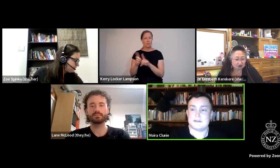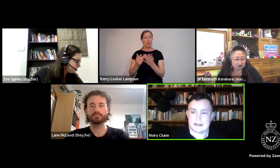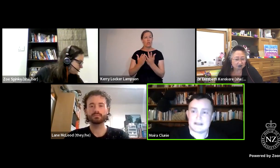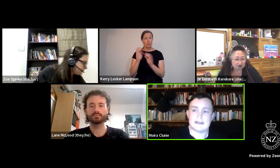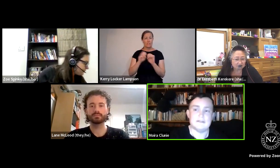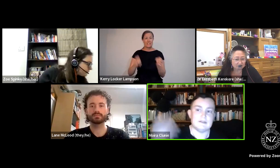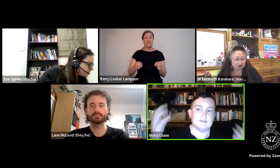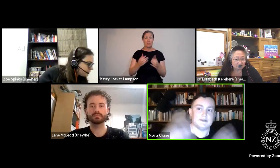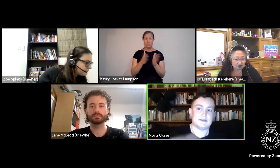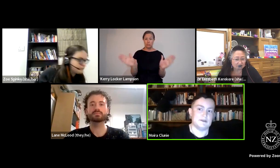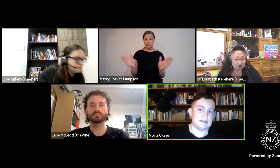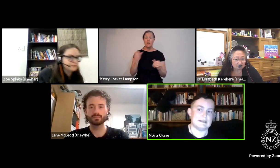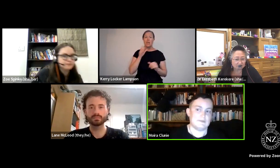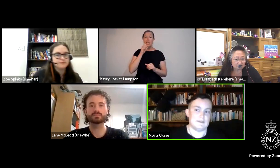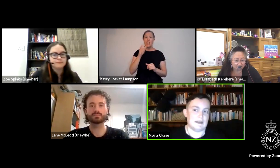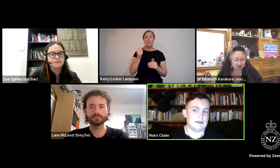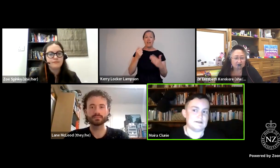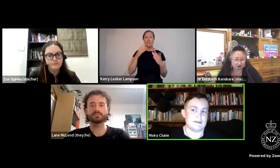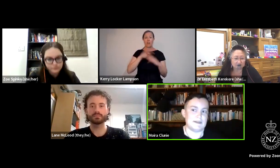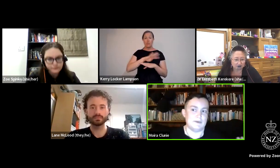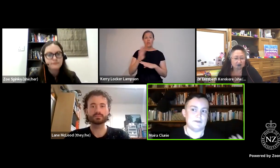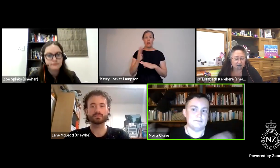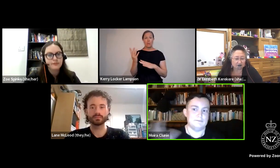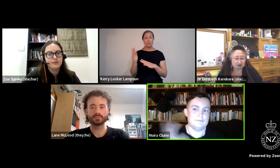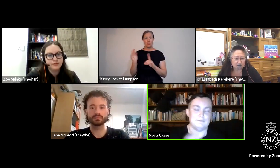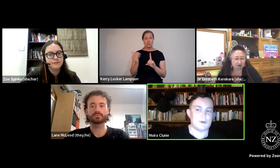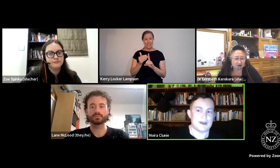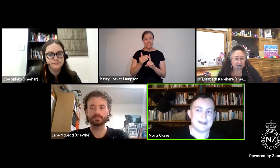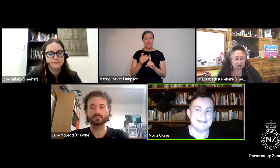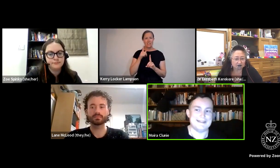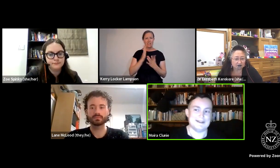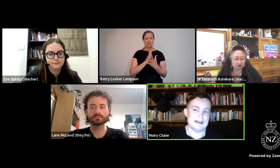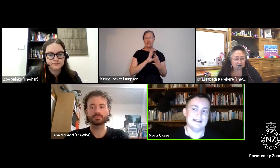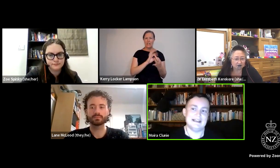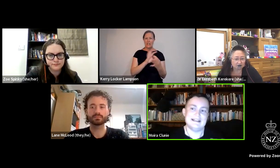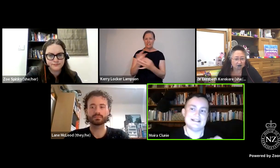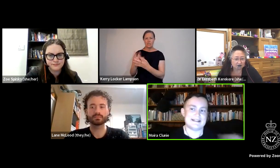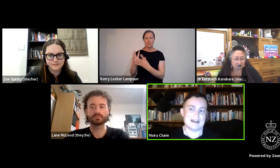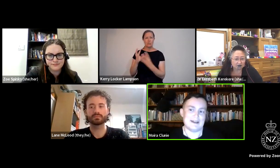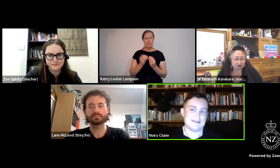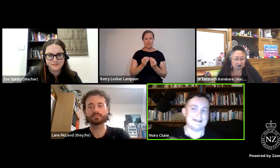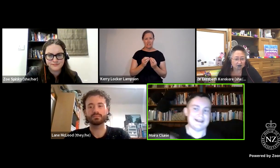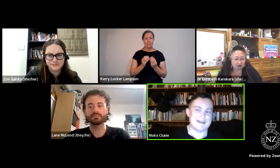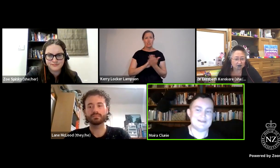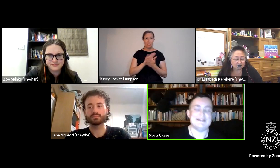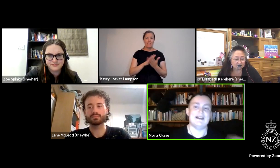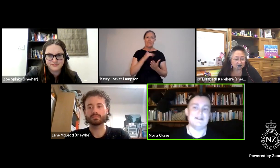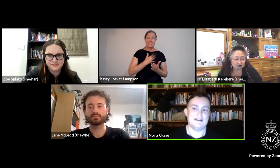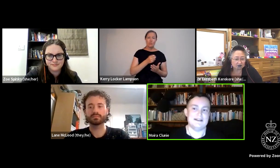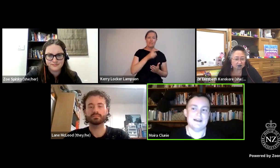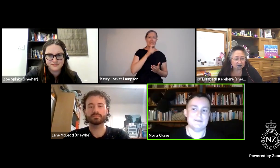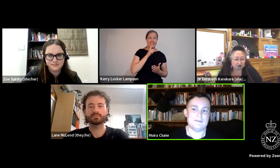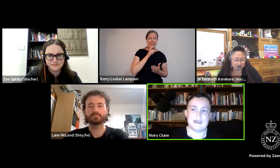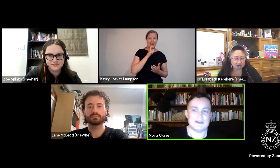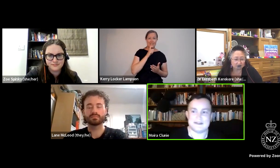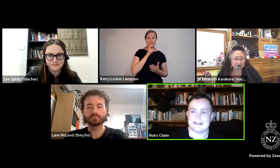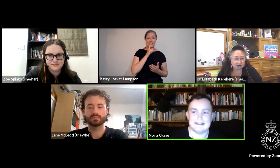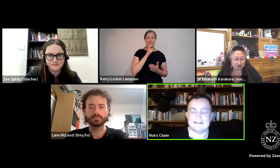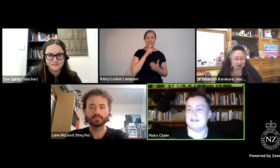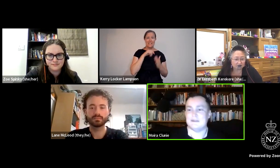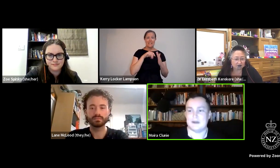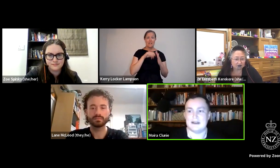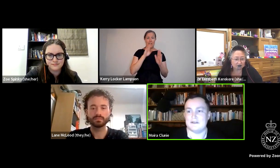health strategy, that really flows through into everything else. So that would require that there are staff that are named in the Health